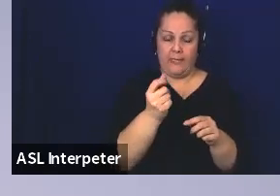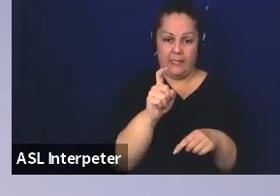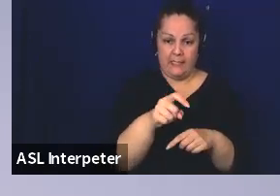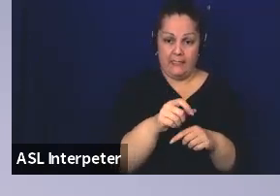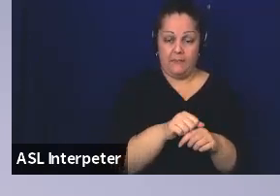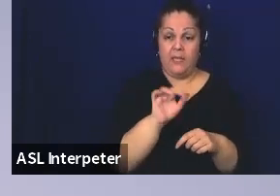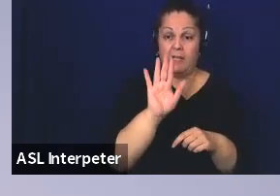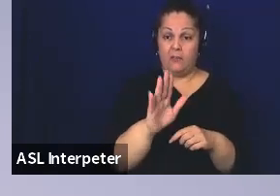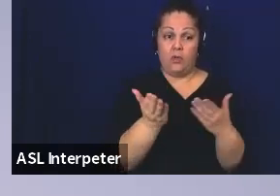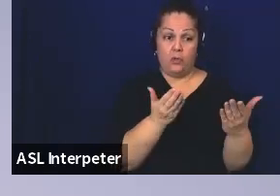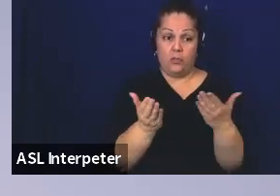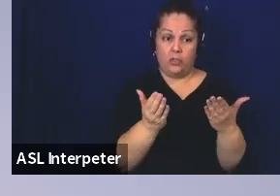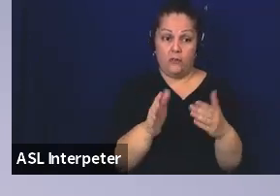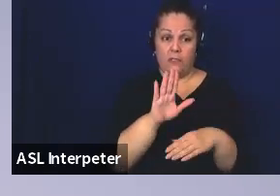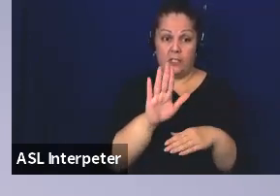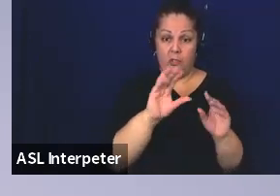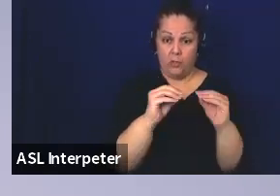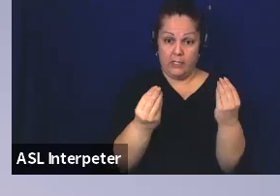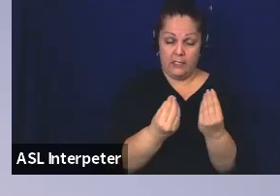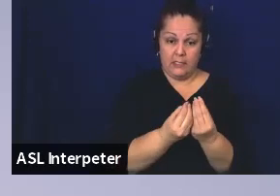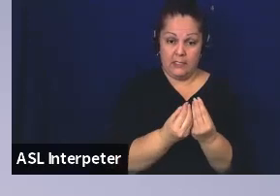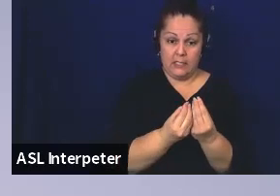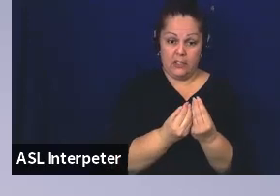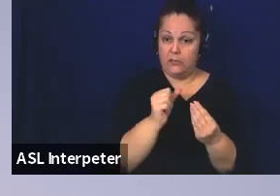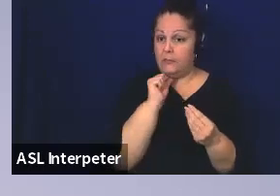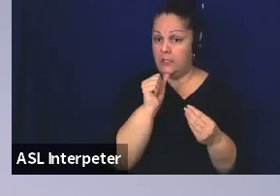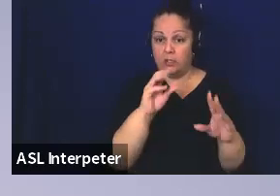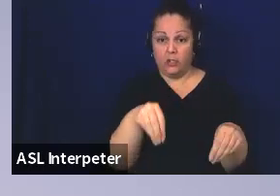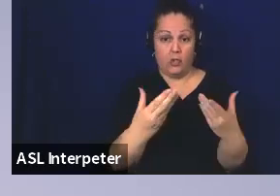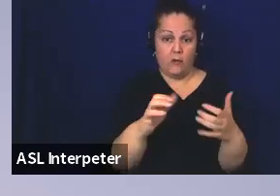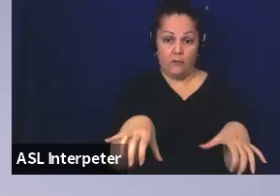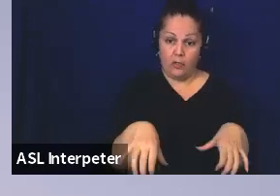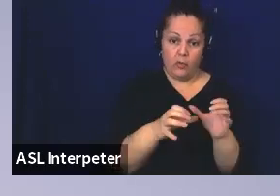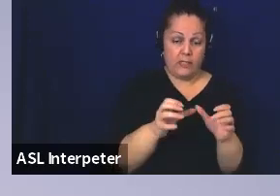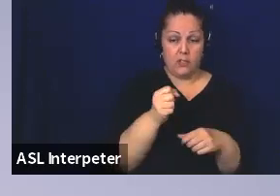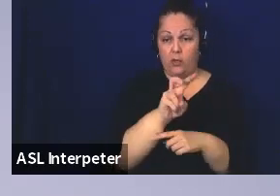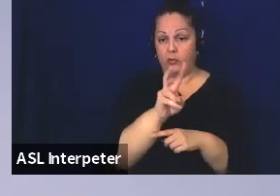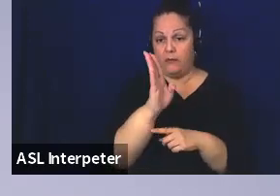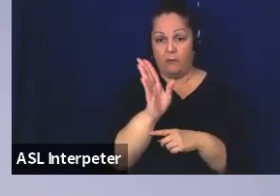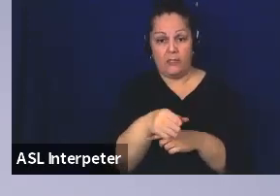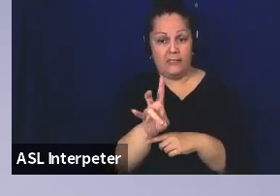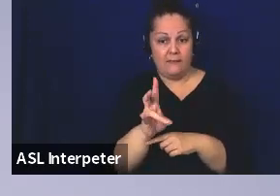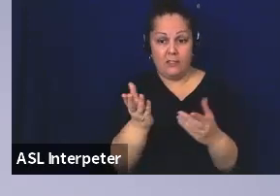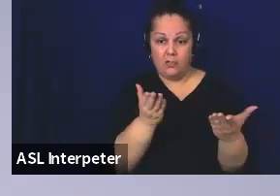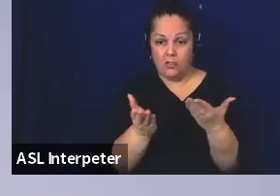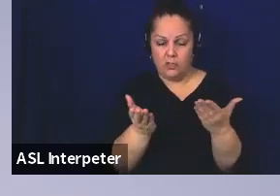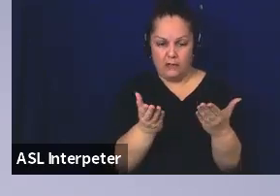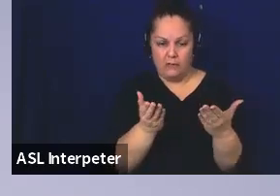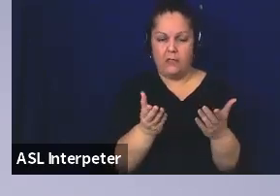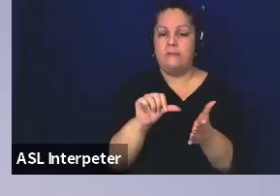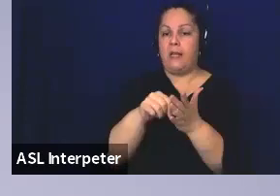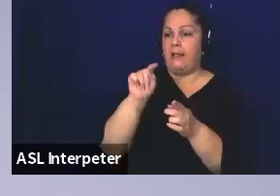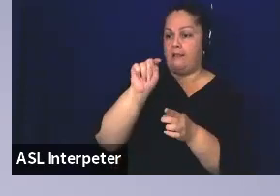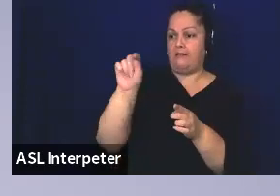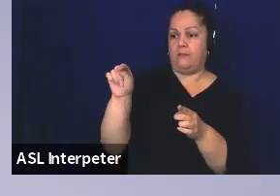your services at your organization do not offer crisis or 24/7 services, highlight some